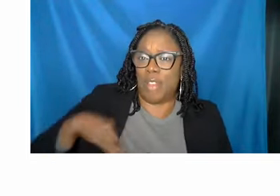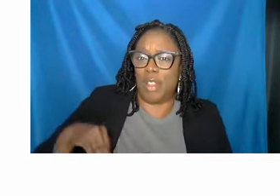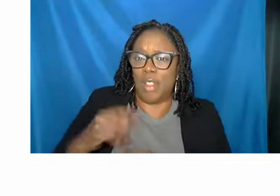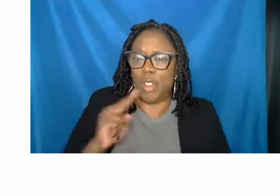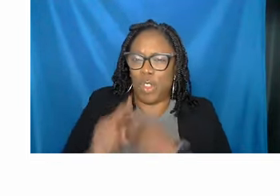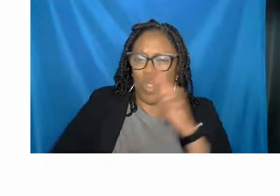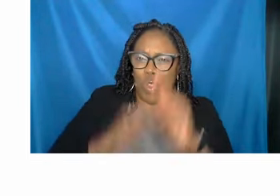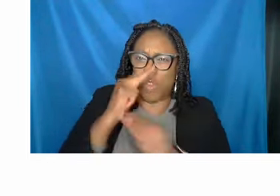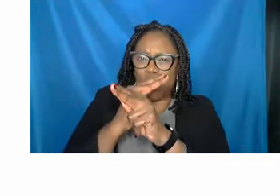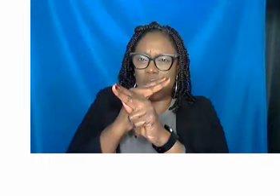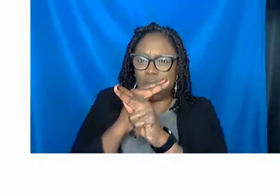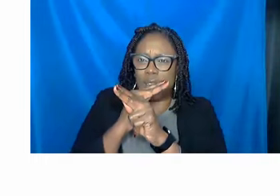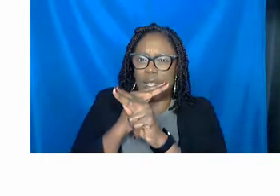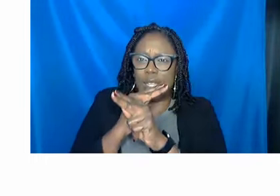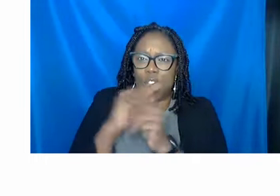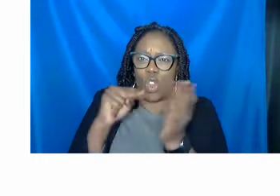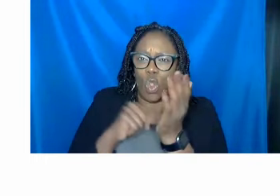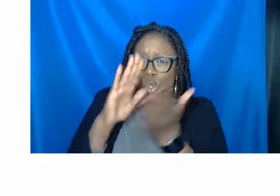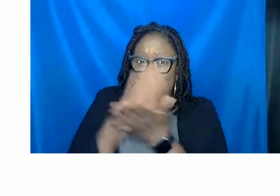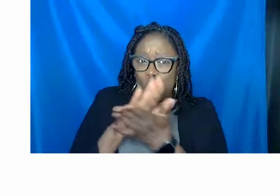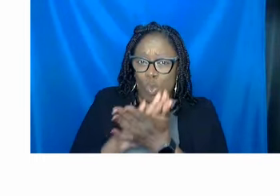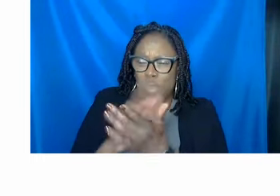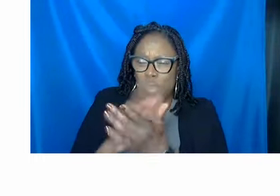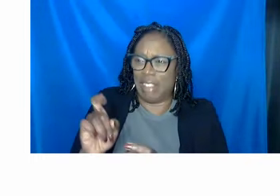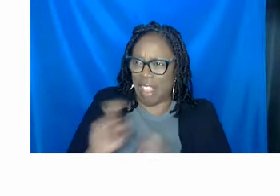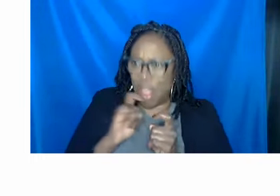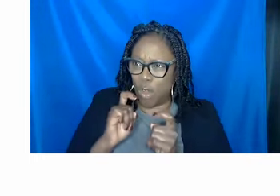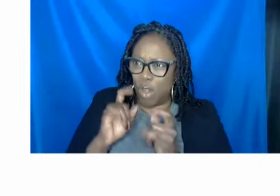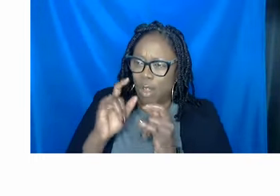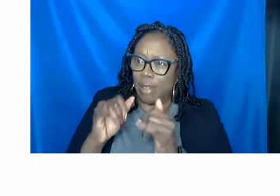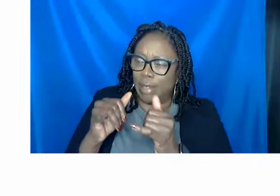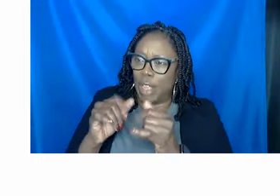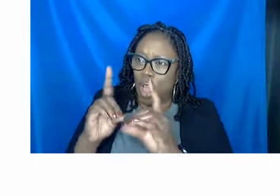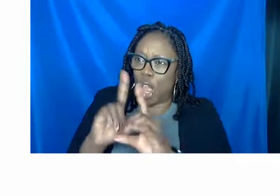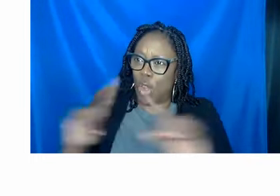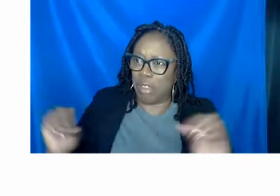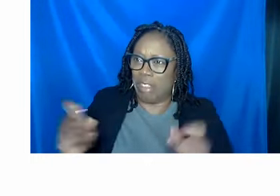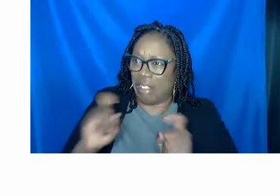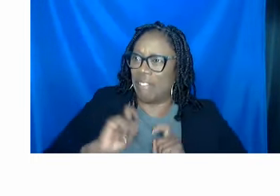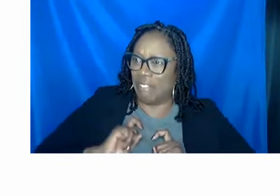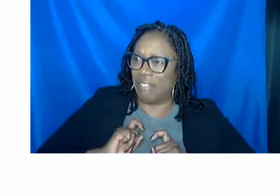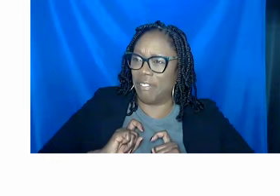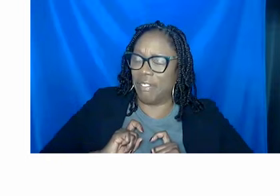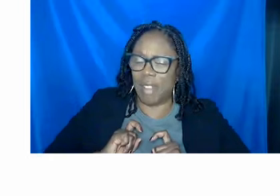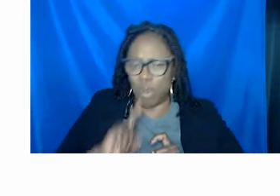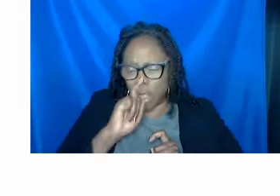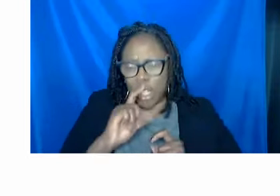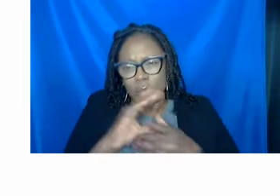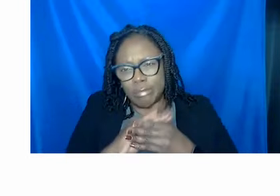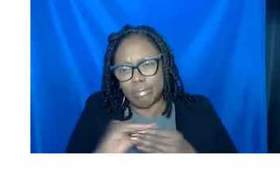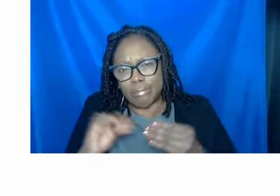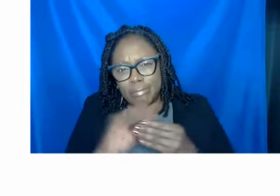Nursing School. And I think they awarded her some type of honorary degree. And that's where she talked about